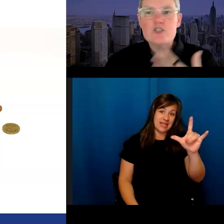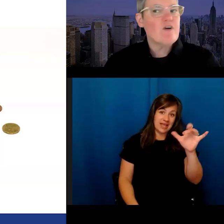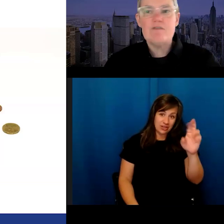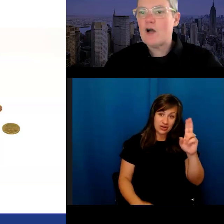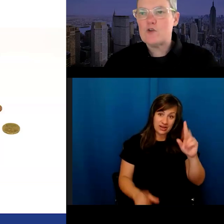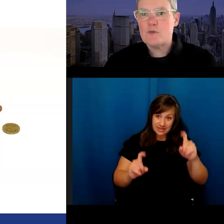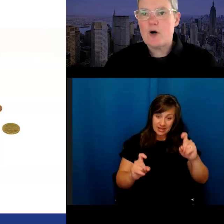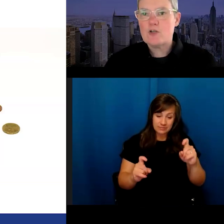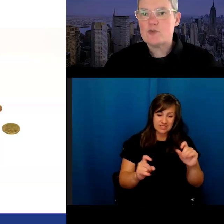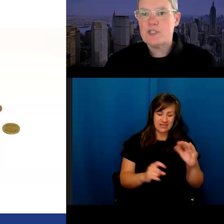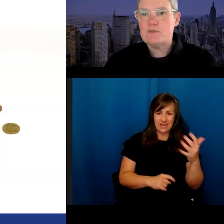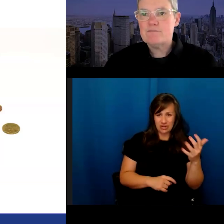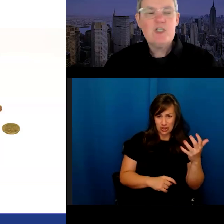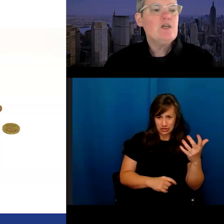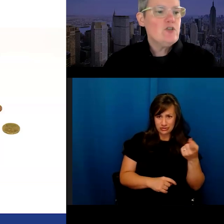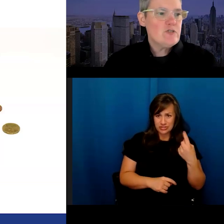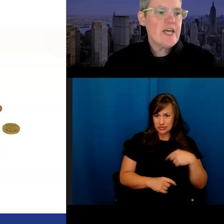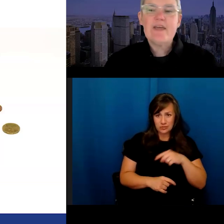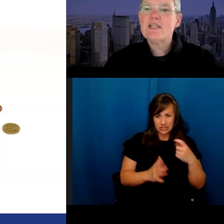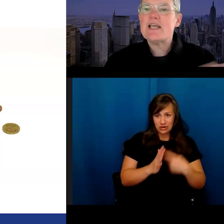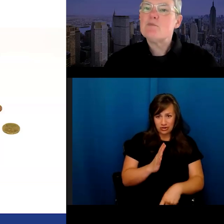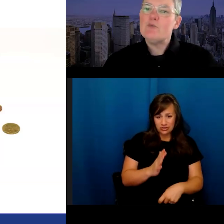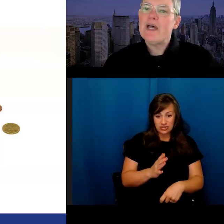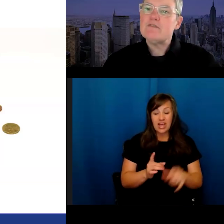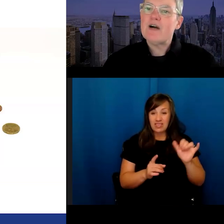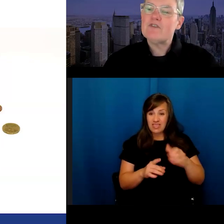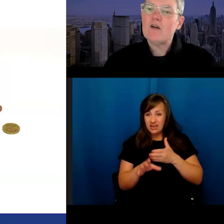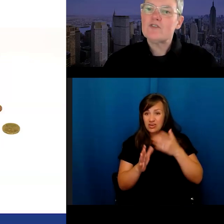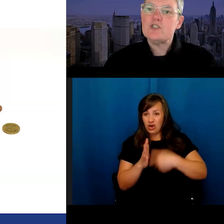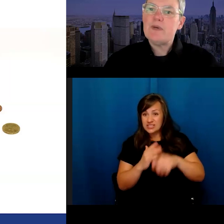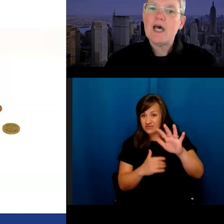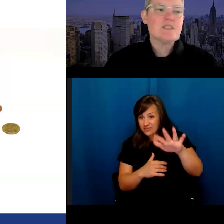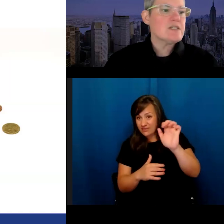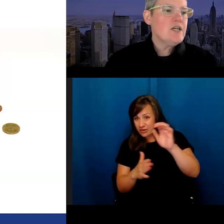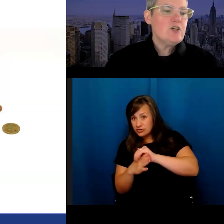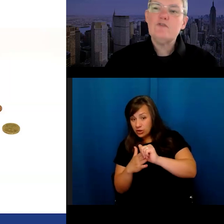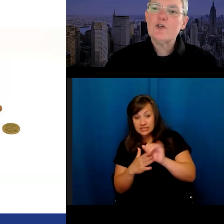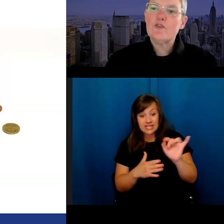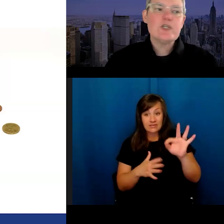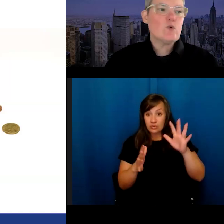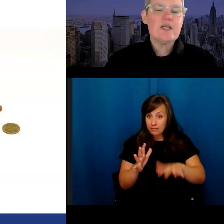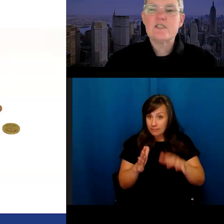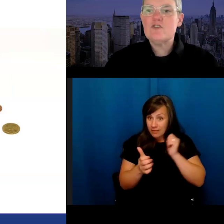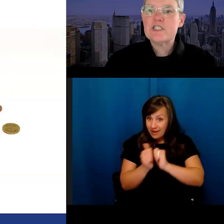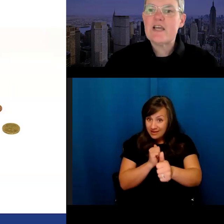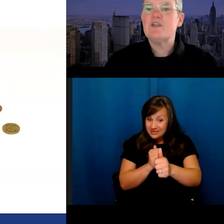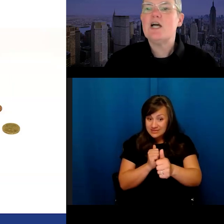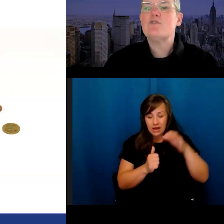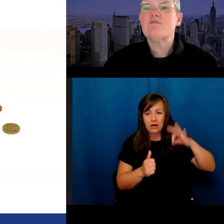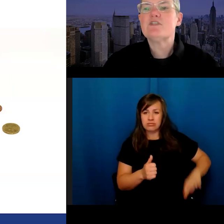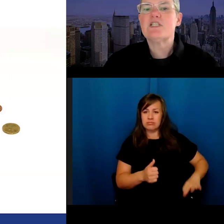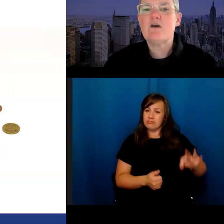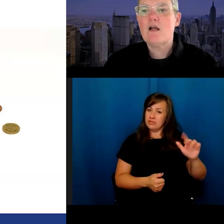only charge $5 for proctoring. You take that exam and you pay your $5 and you pass. You've earned 3 credits. You just